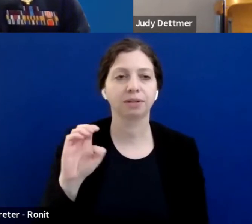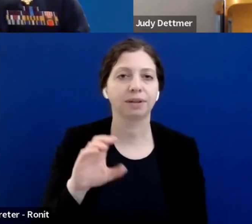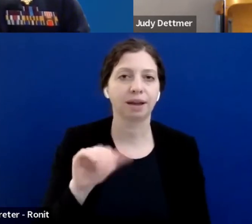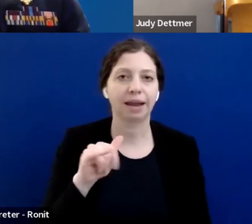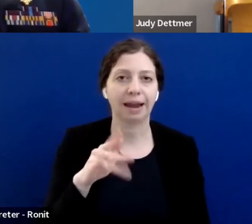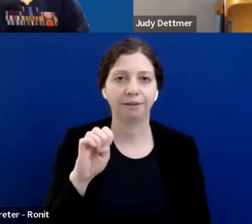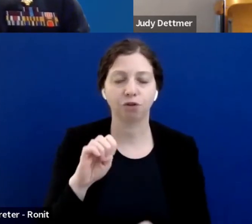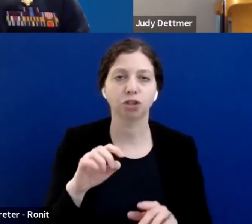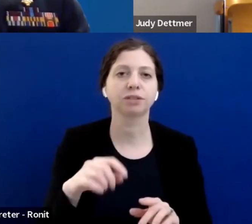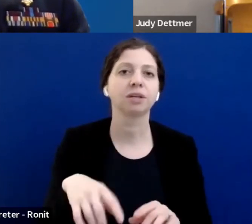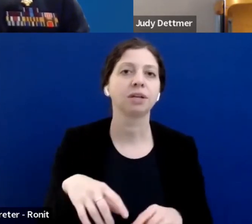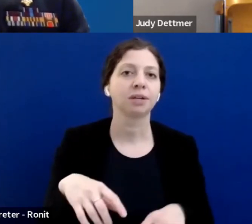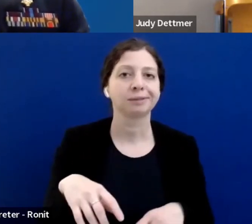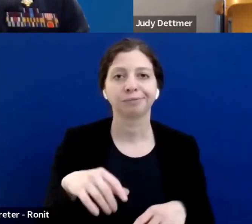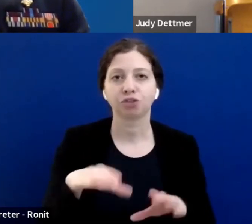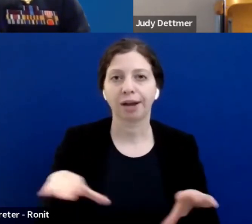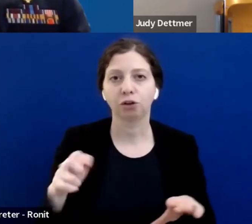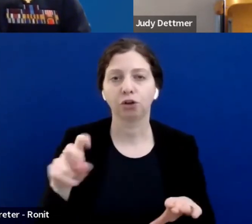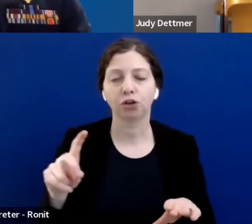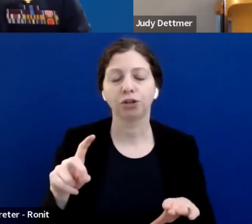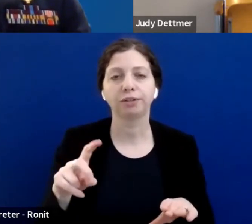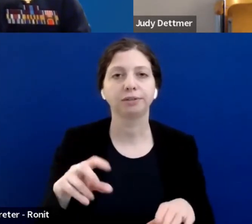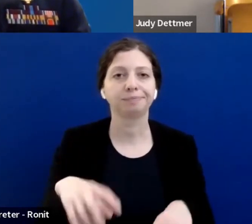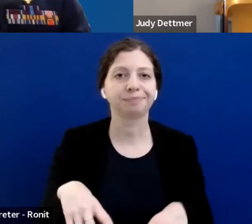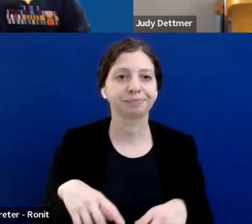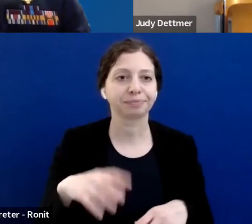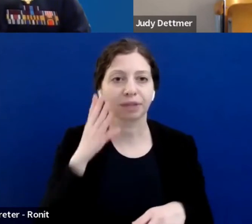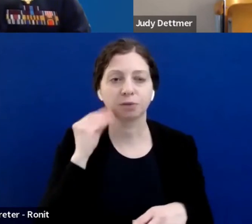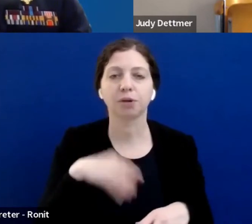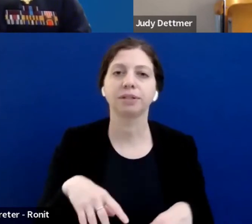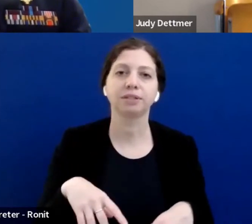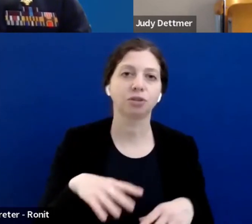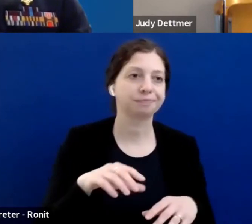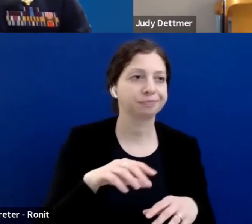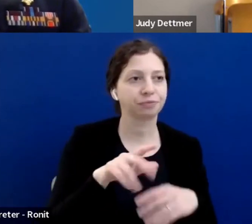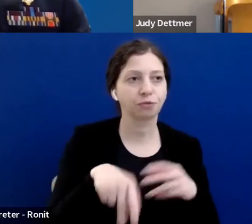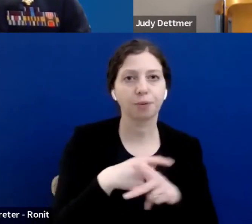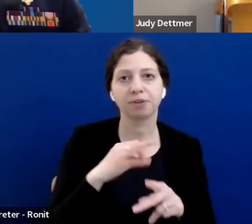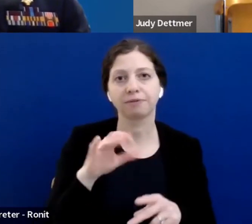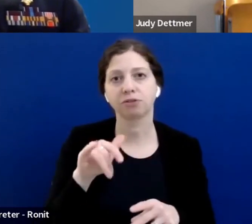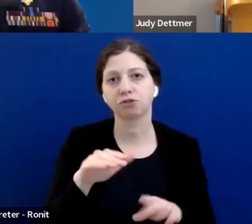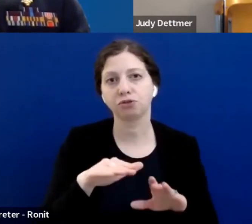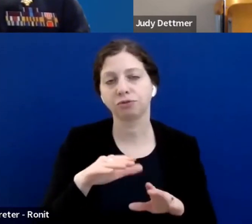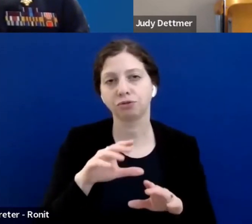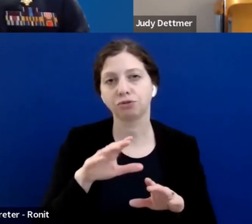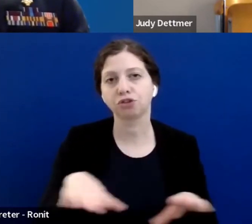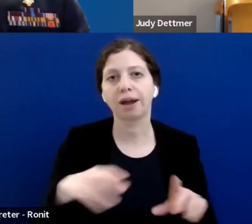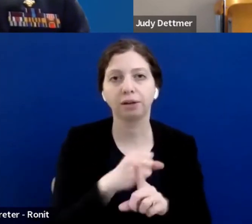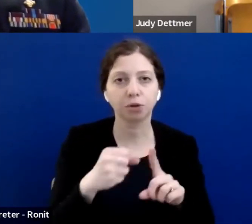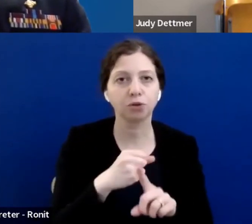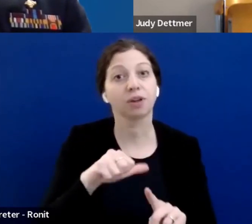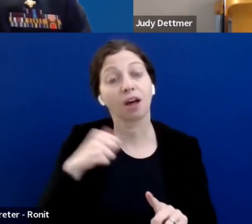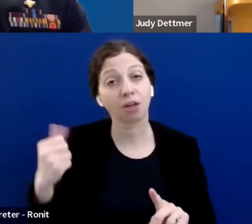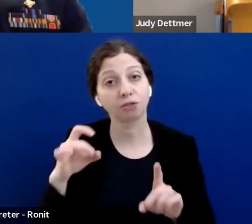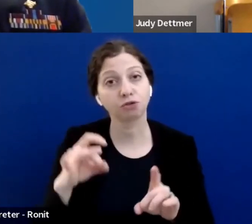of different forms of child abuse, other traumatic events in lifetime, such as having a